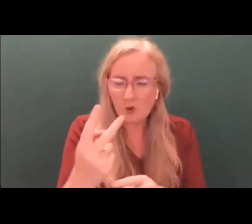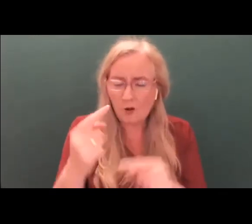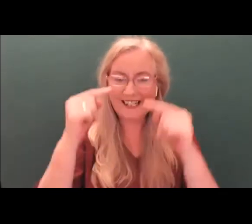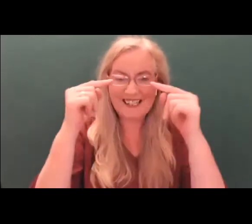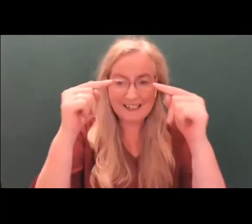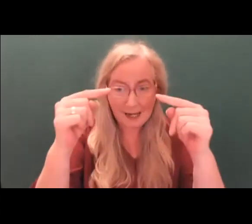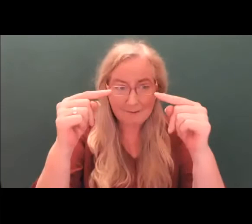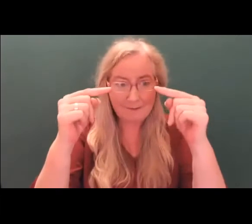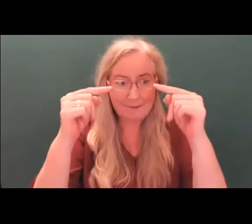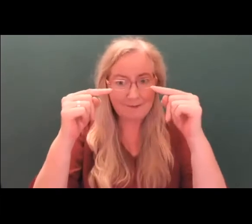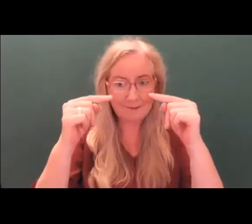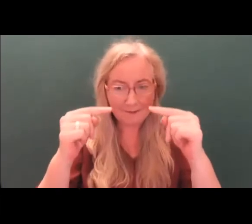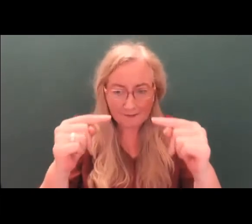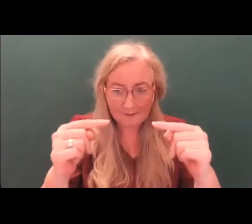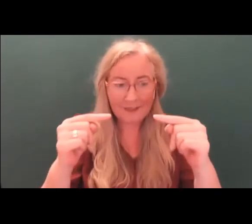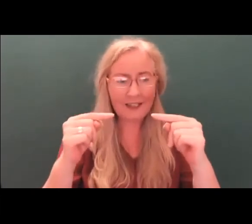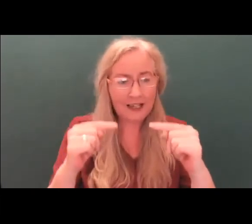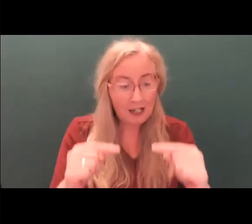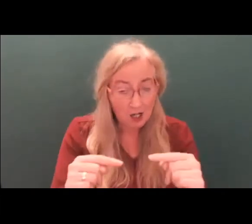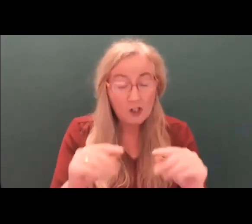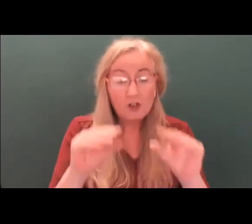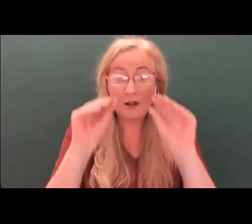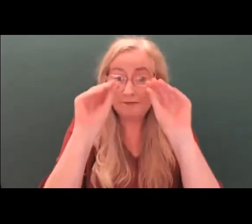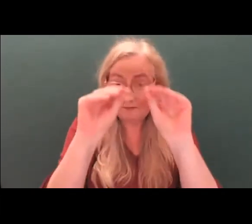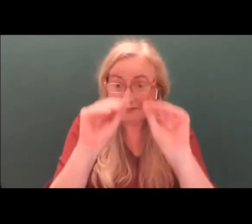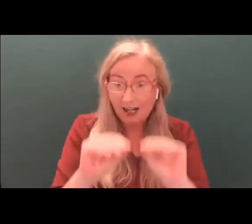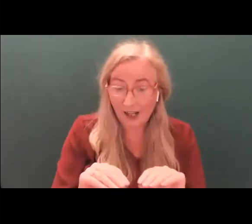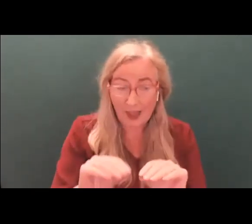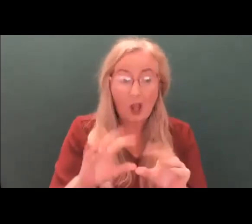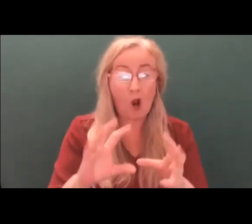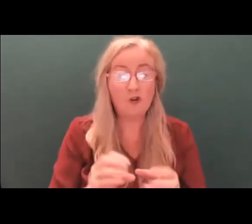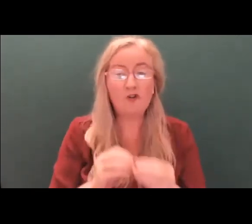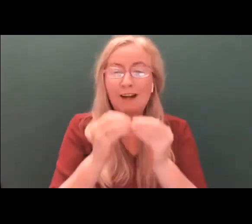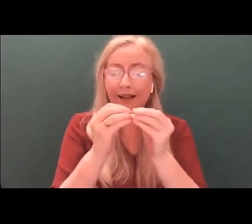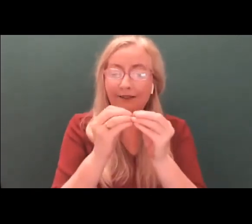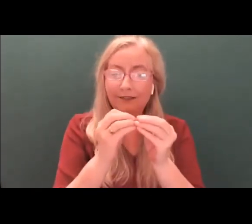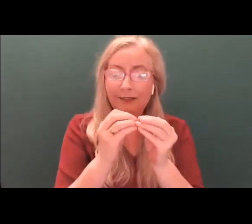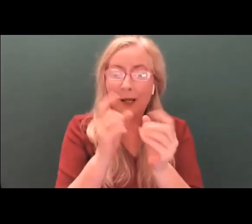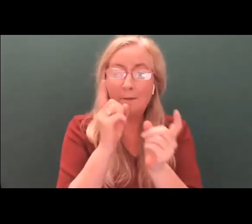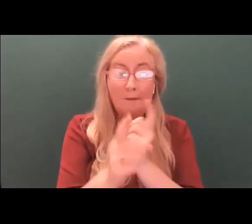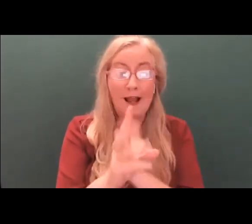step. And so you complete the form and just create a password.